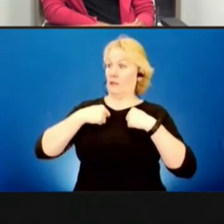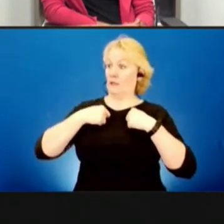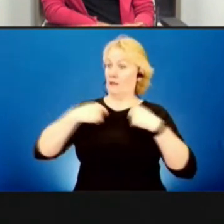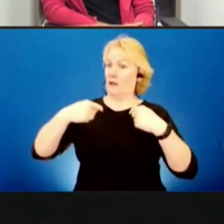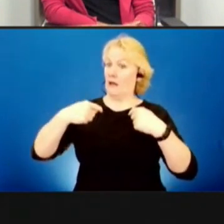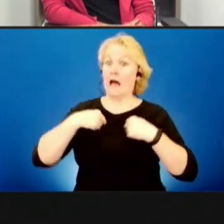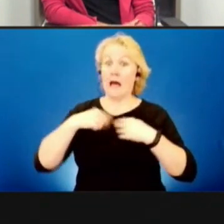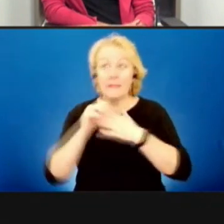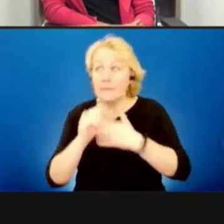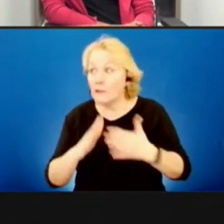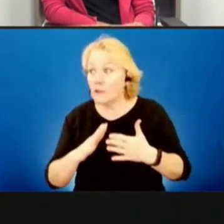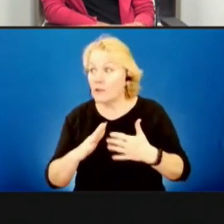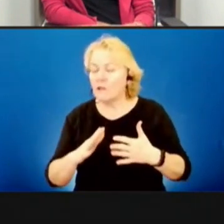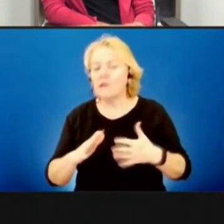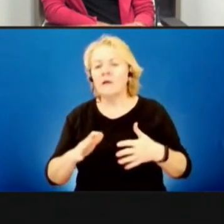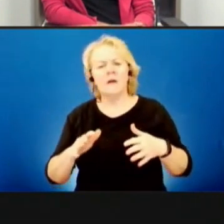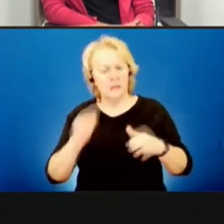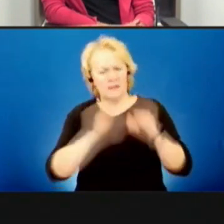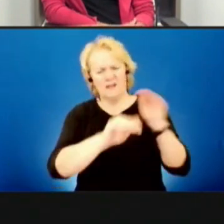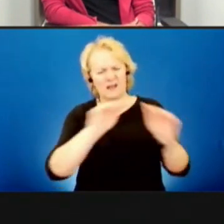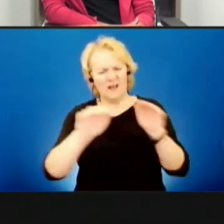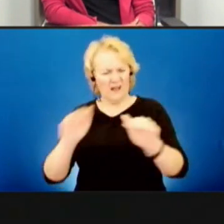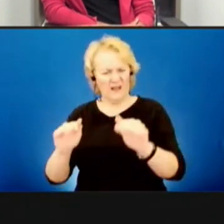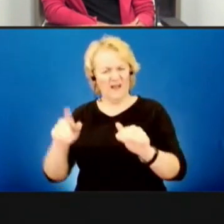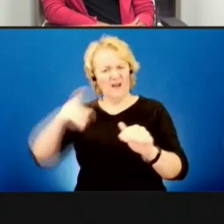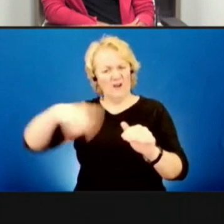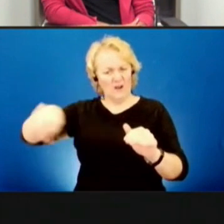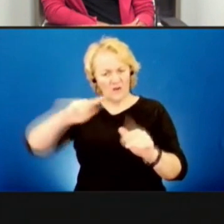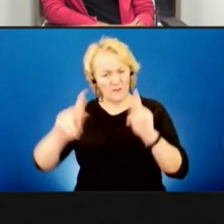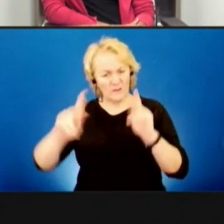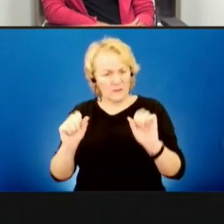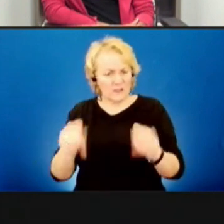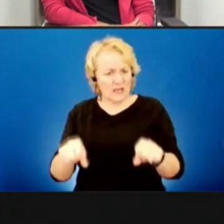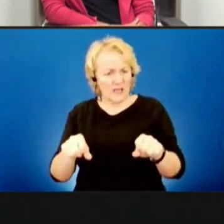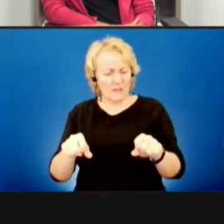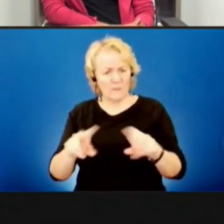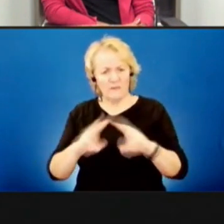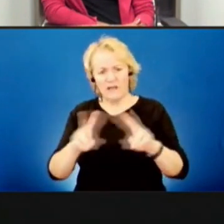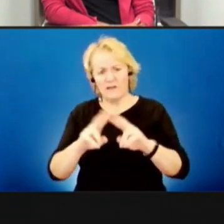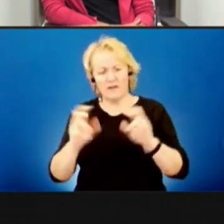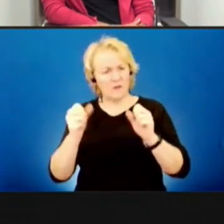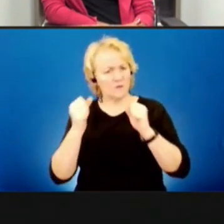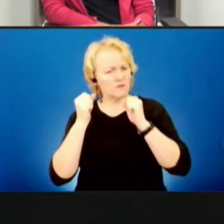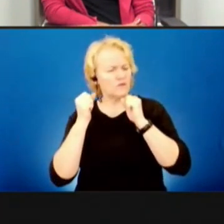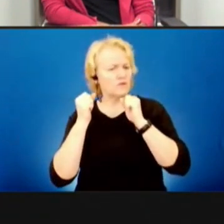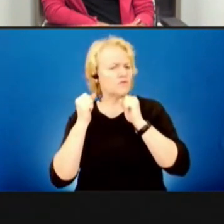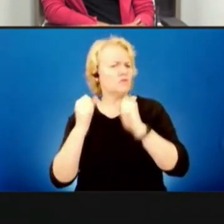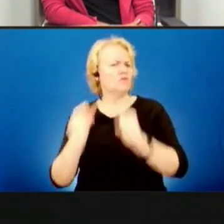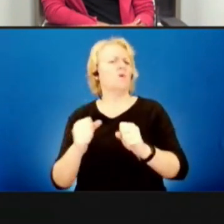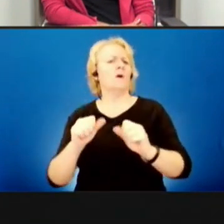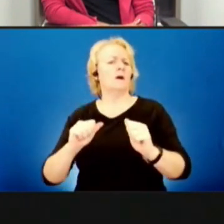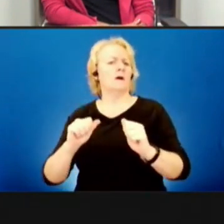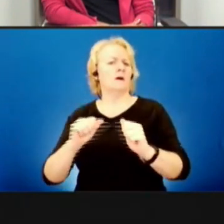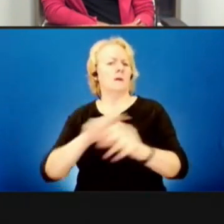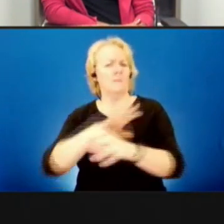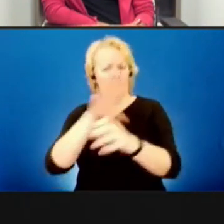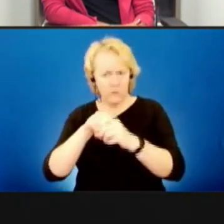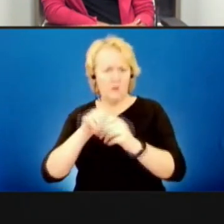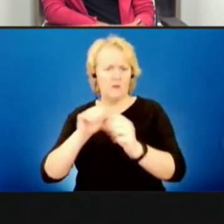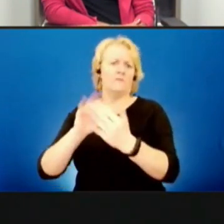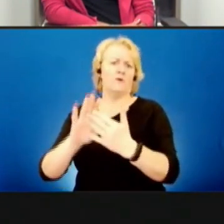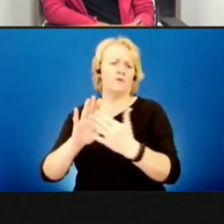schools, I think can be a really important part of us getting the